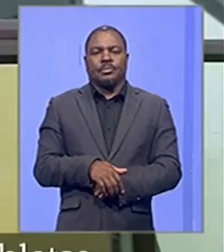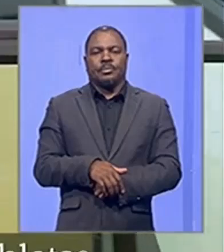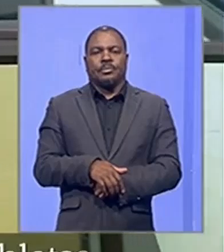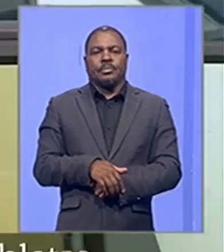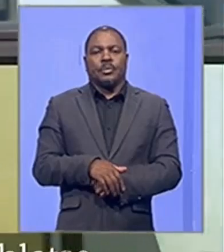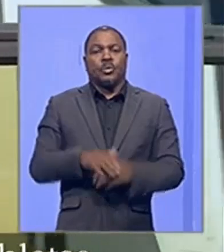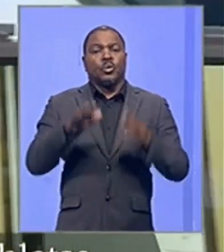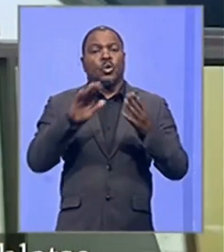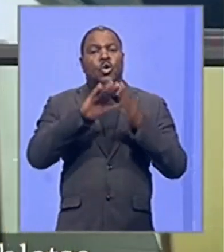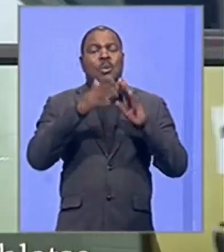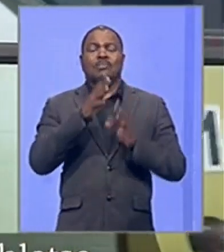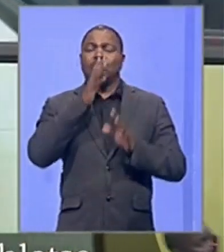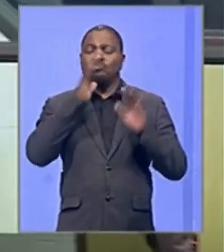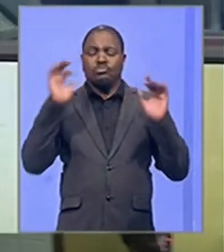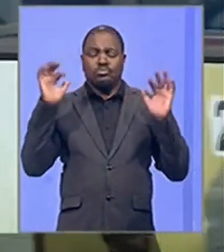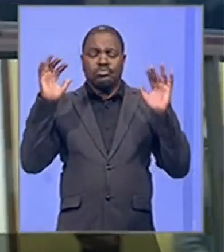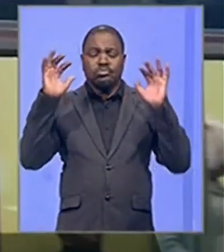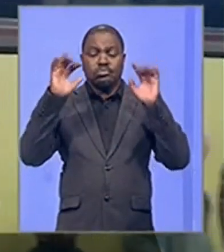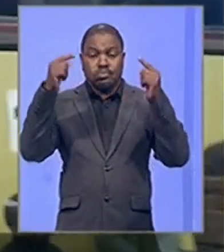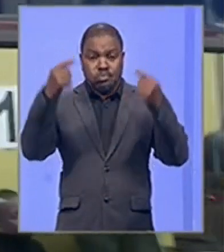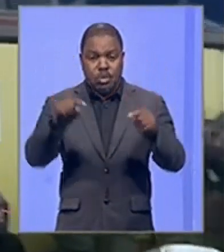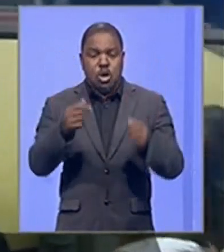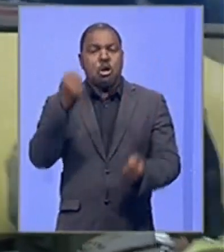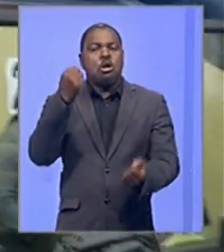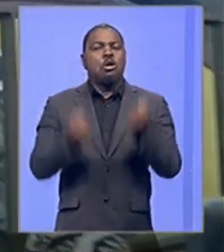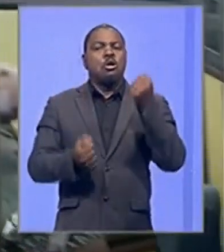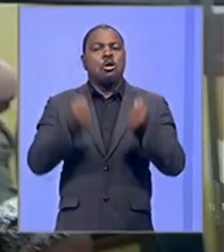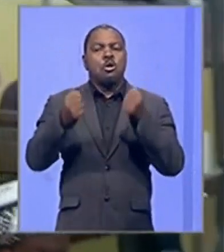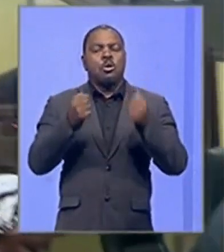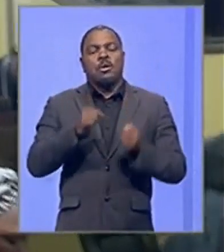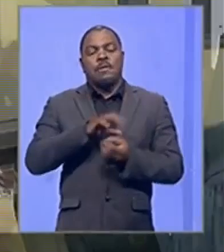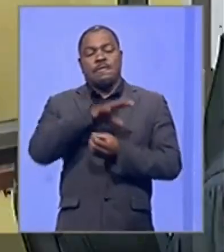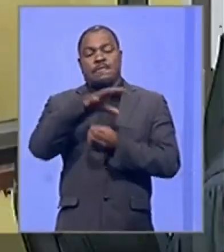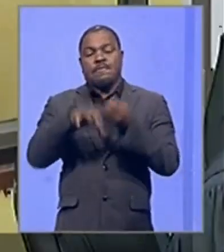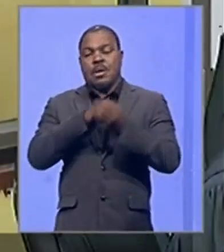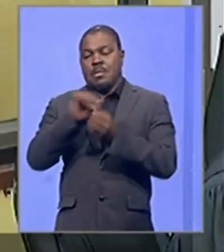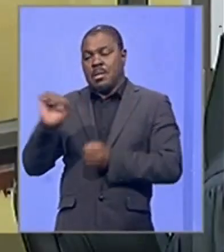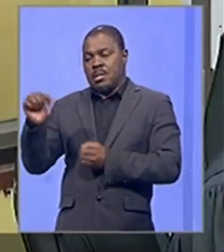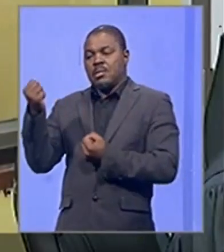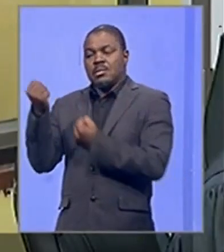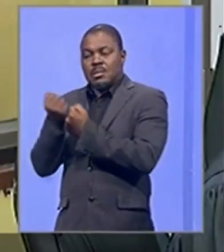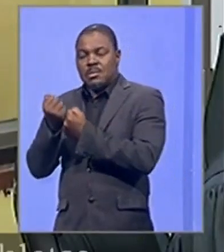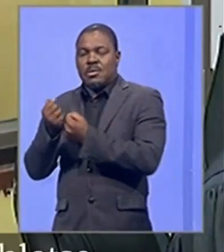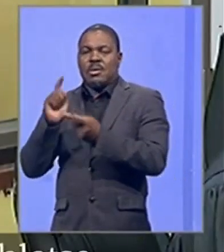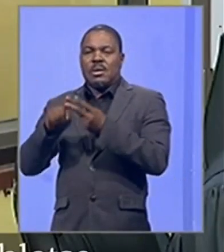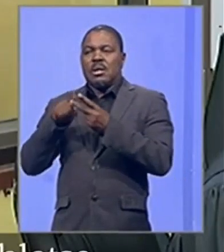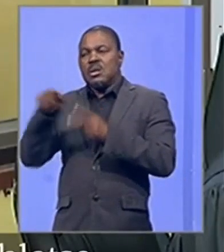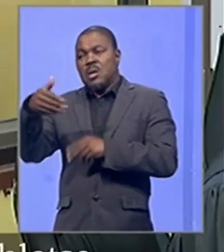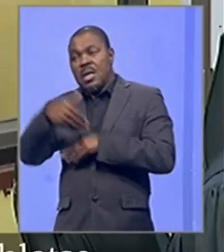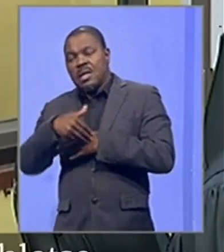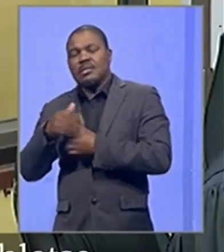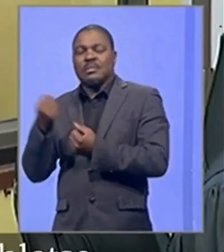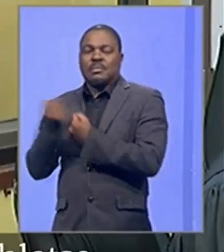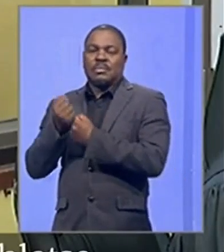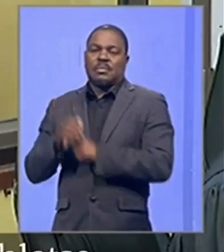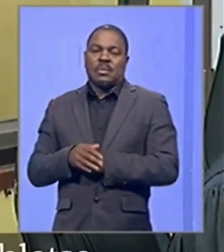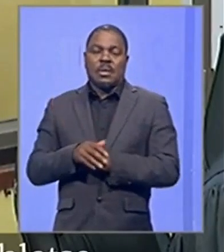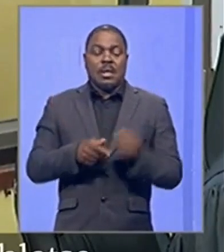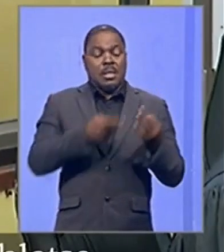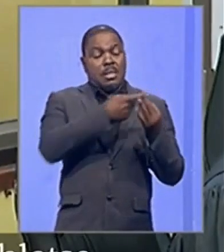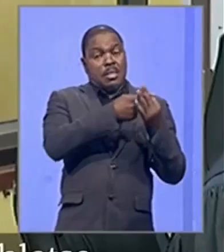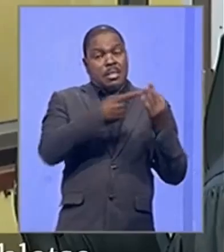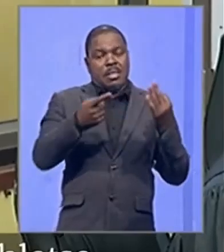Baagi bana ba tlile ka bontsi mo kgotlatshekelo go tla go tshegetsa ba lelapa le batswasetlhabelo. Babelaelwa ba tlhageletse kgetlo